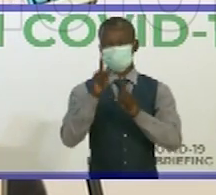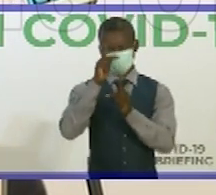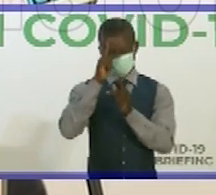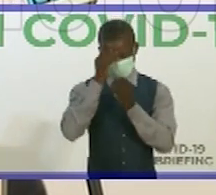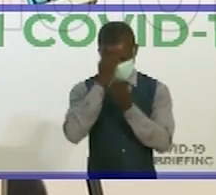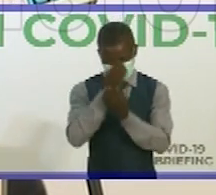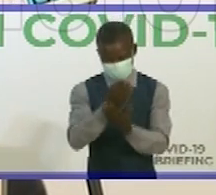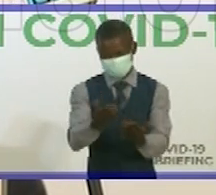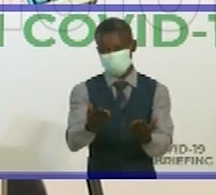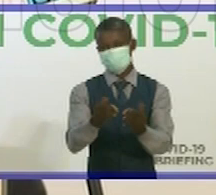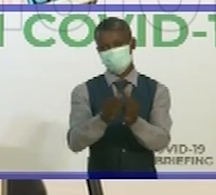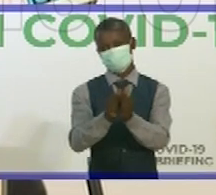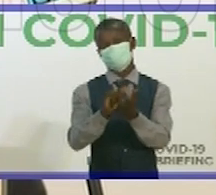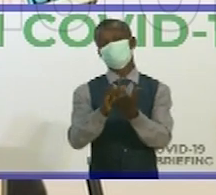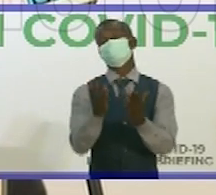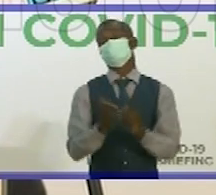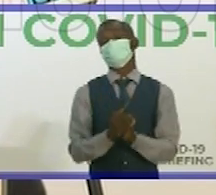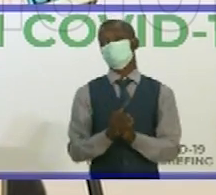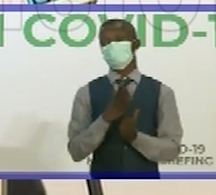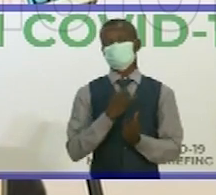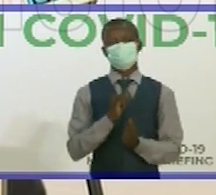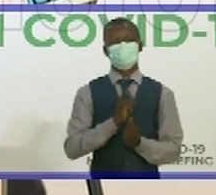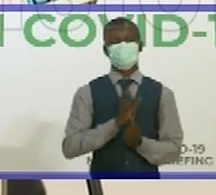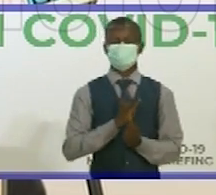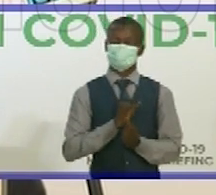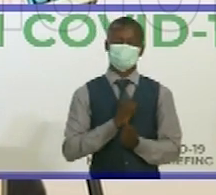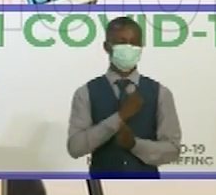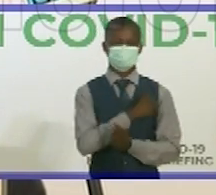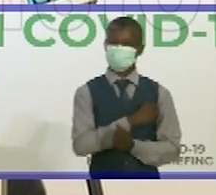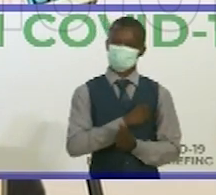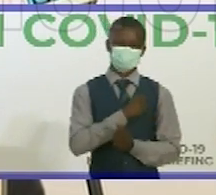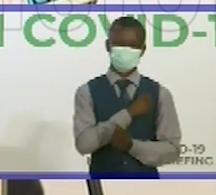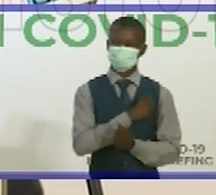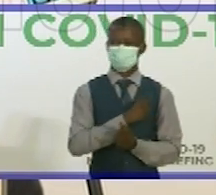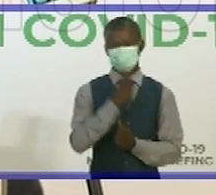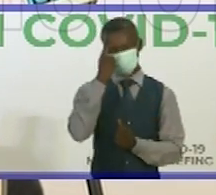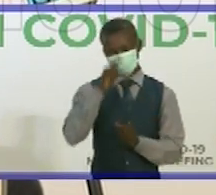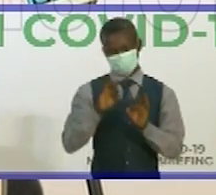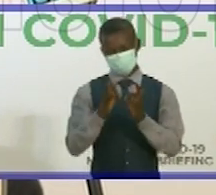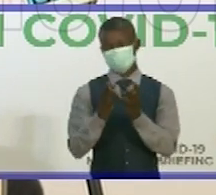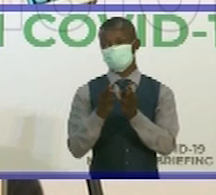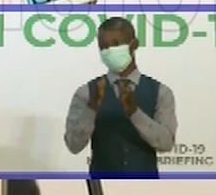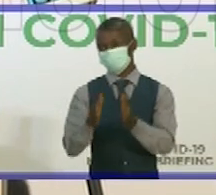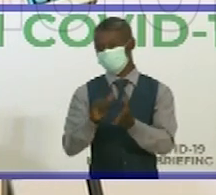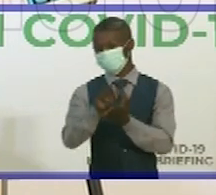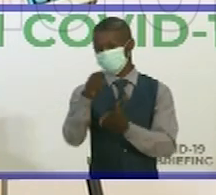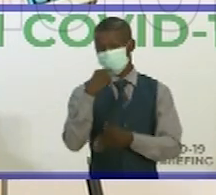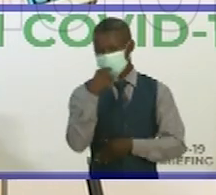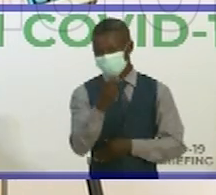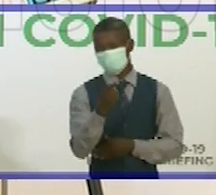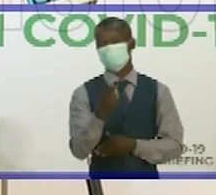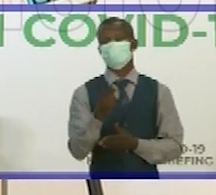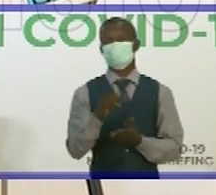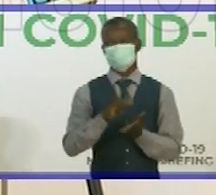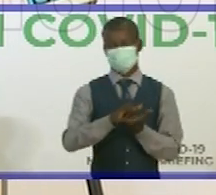that. And I express my deep regrets to the family of the person you mentioned.